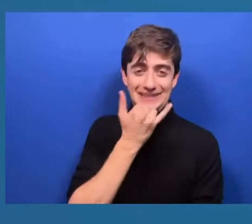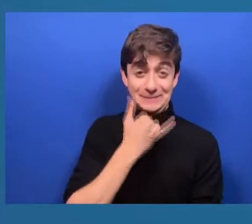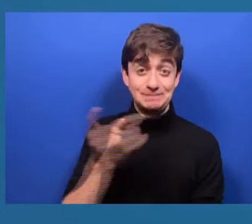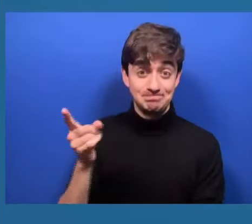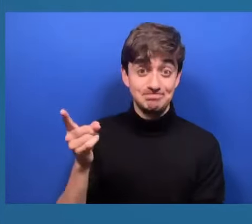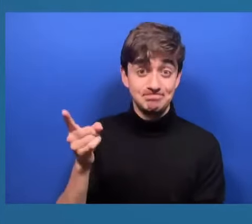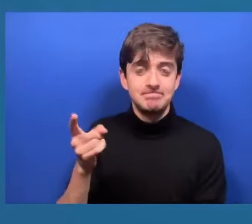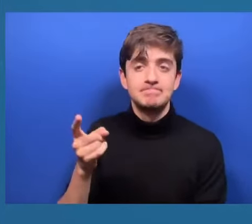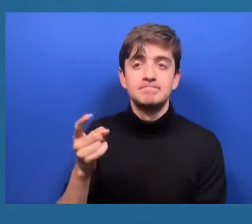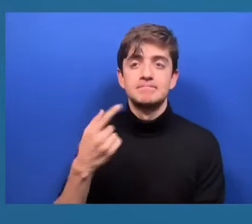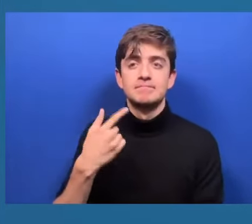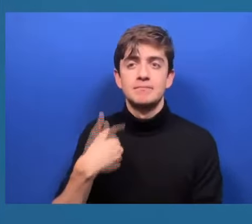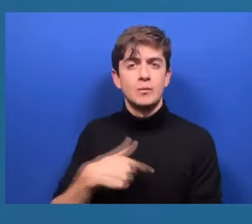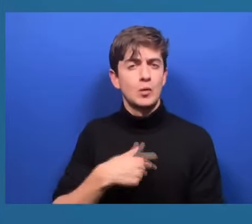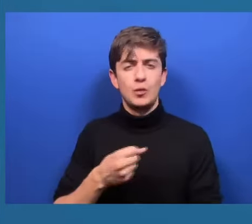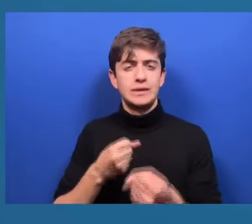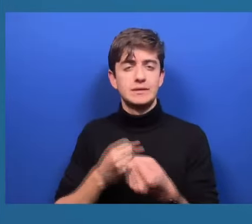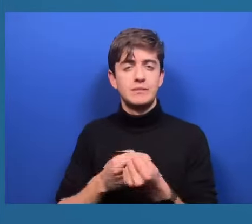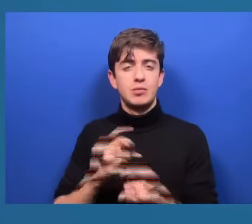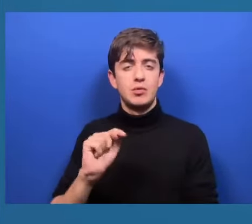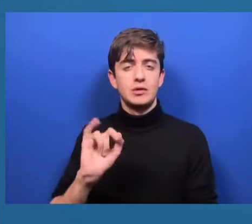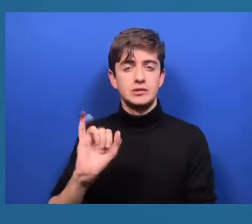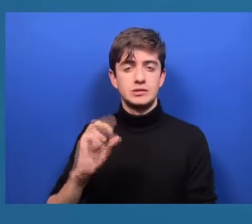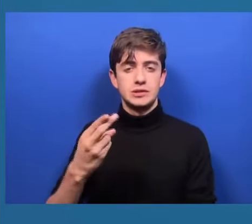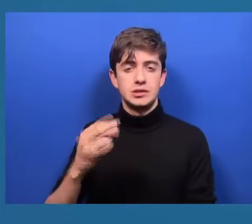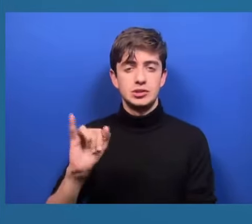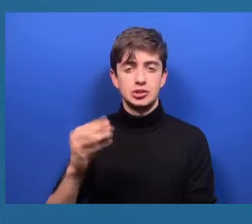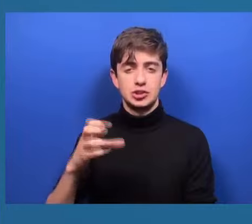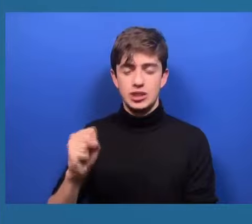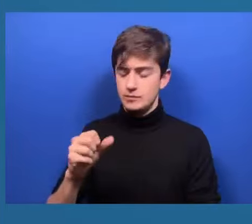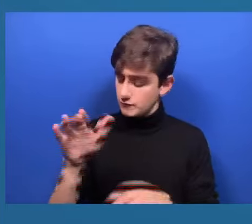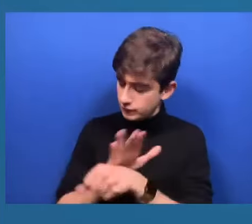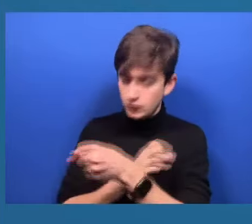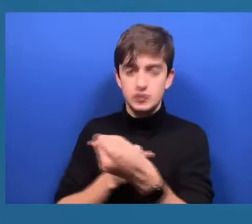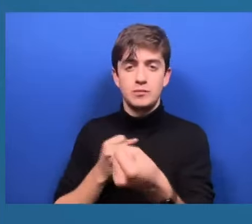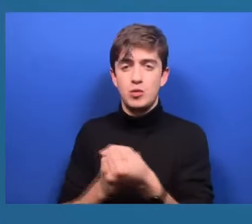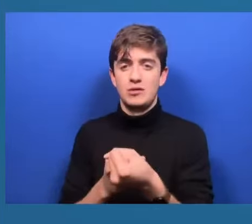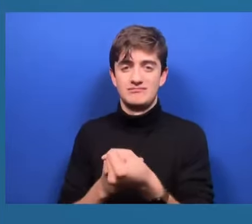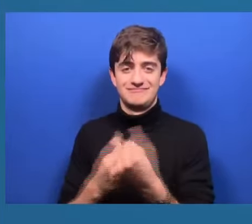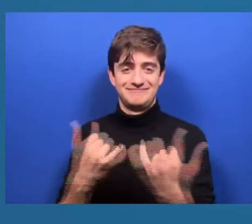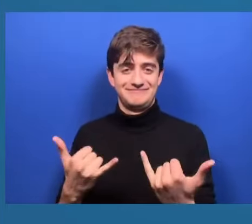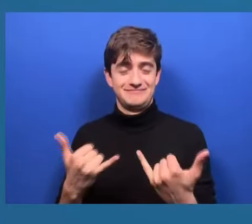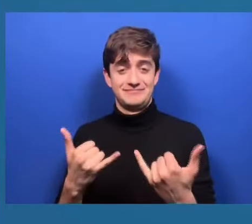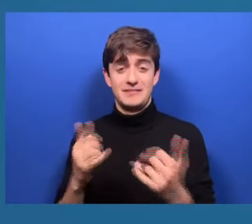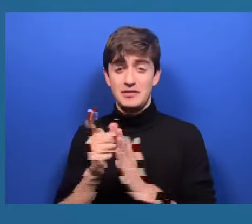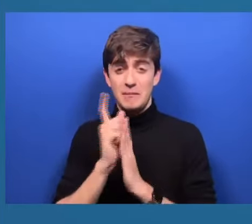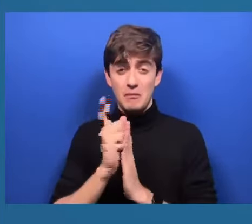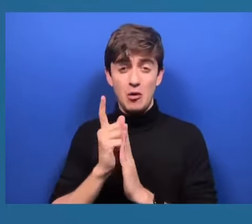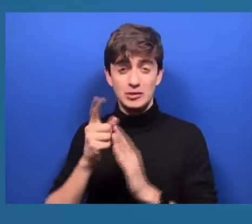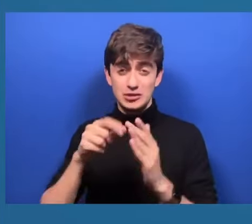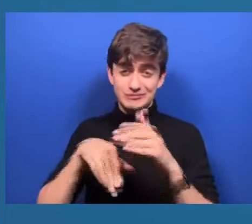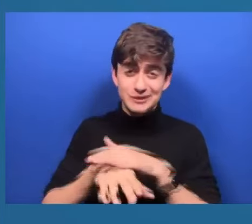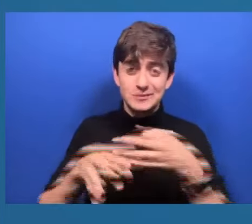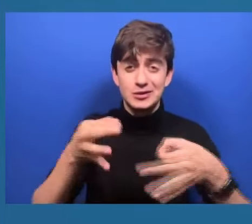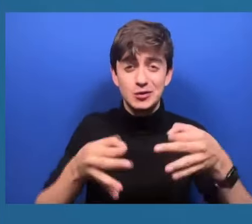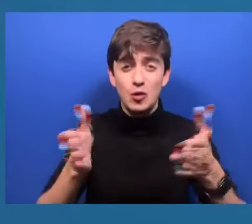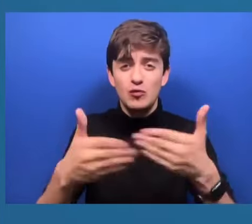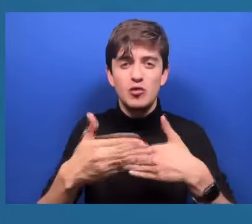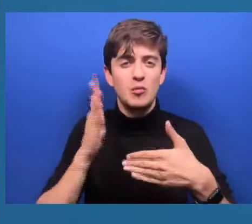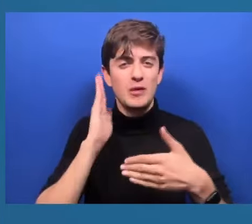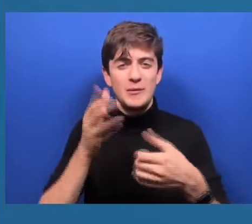because we support Tish James with all our heart today. And the moment she walks into that courtroom, we're going to support her